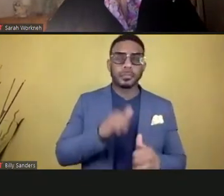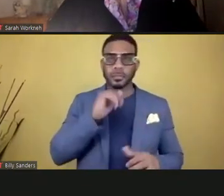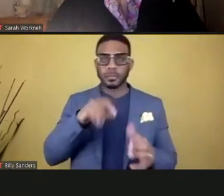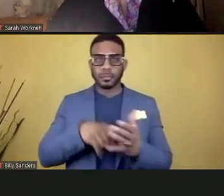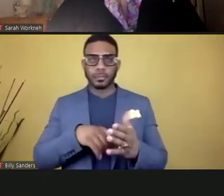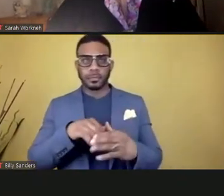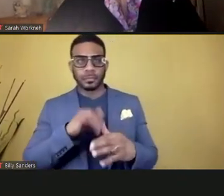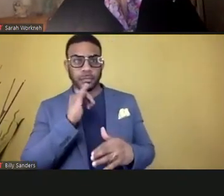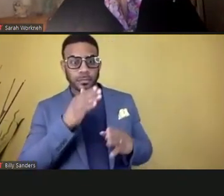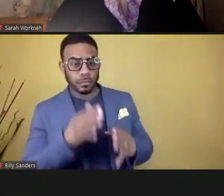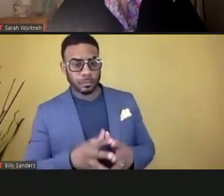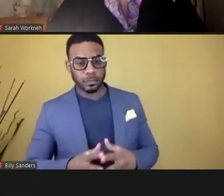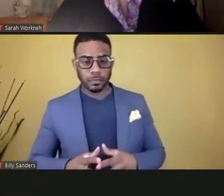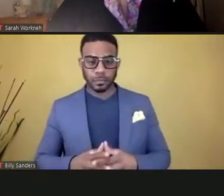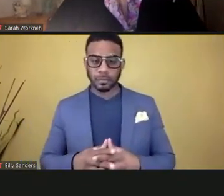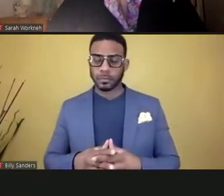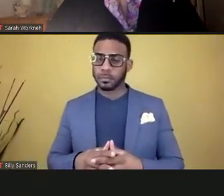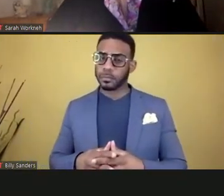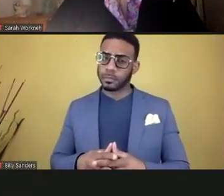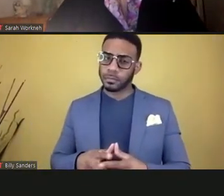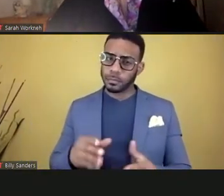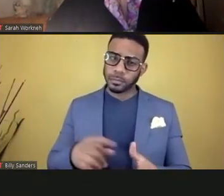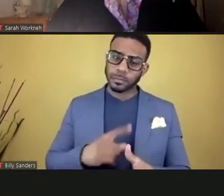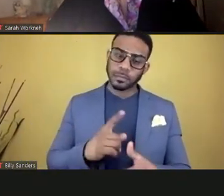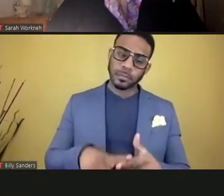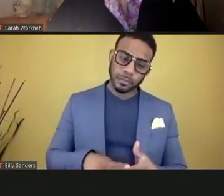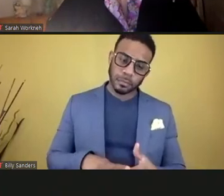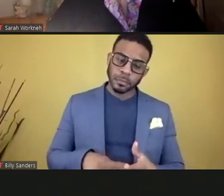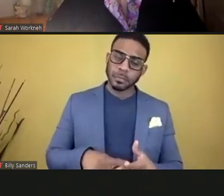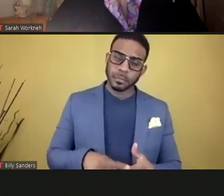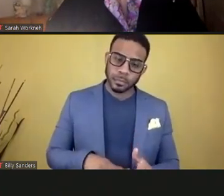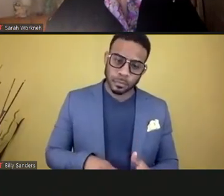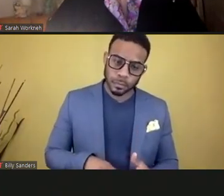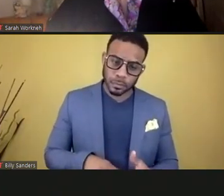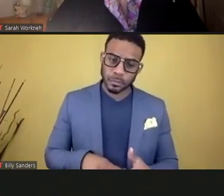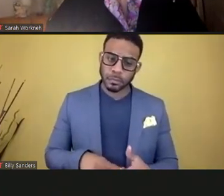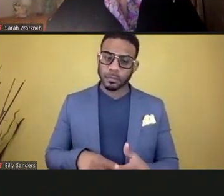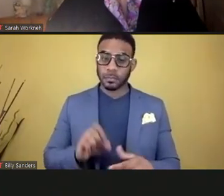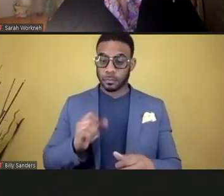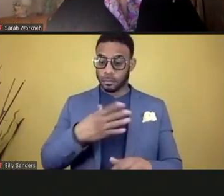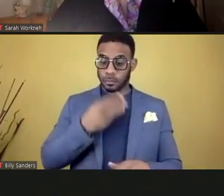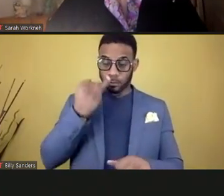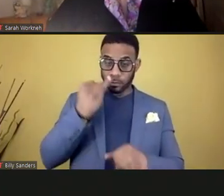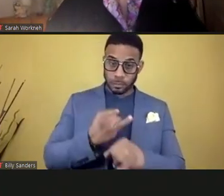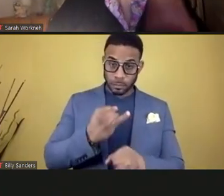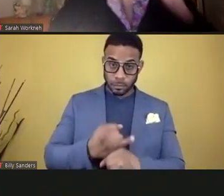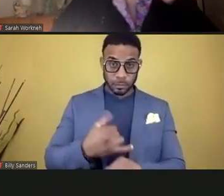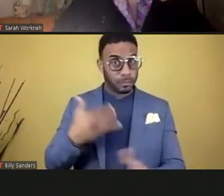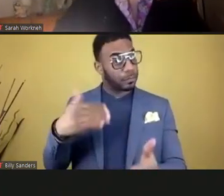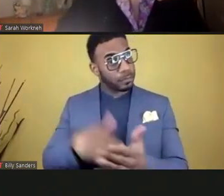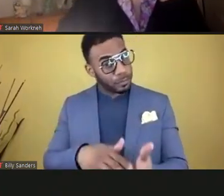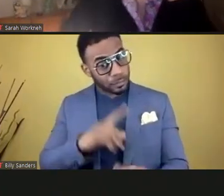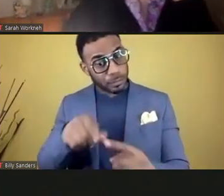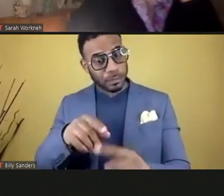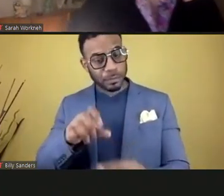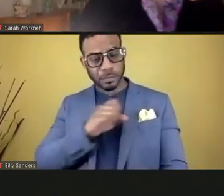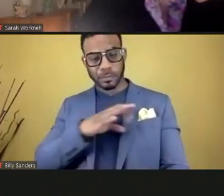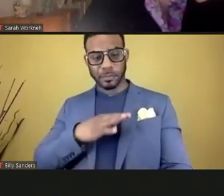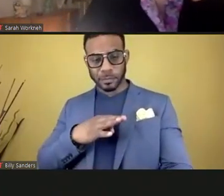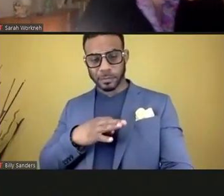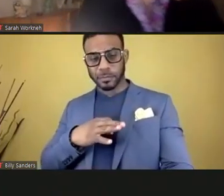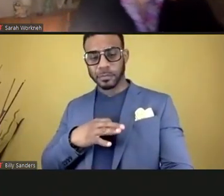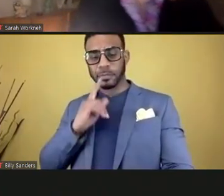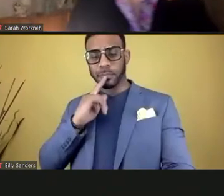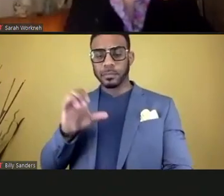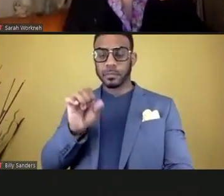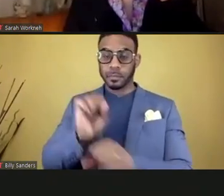in the wrong way. And then as a white institution, again, it's about staffing, it's about